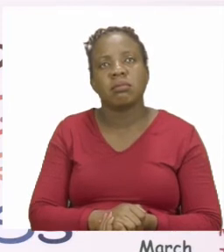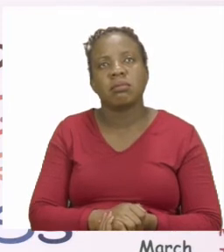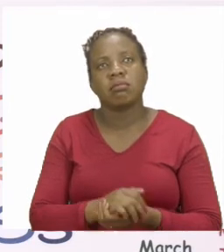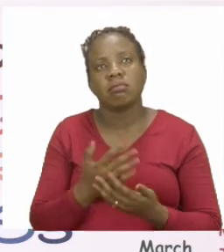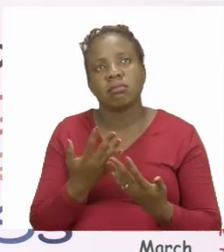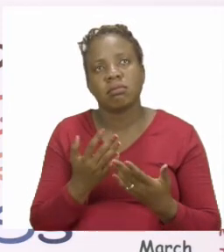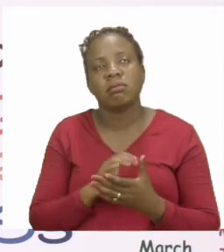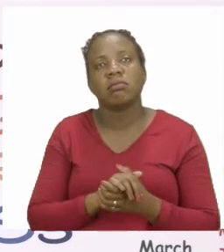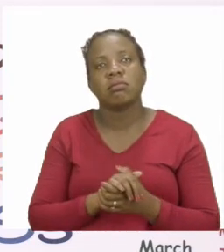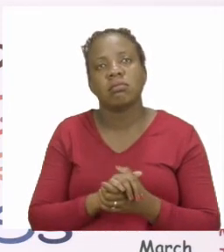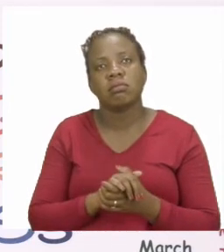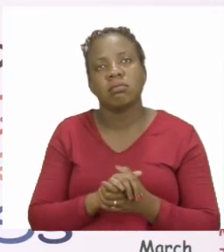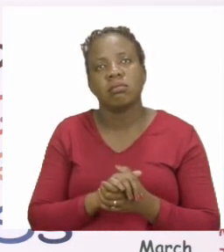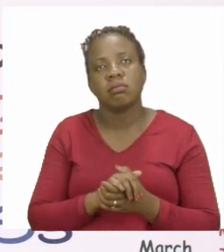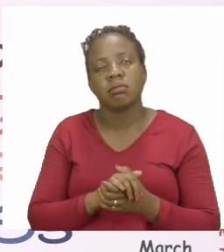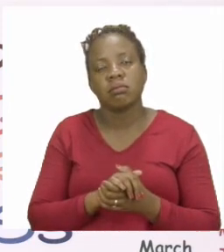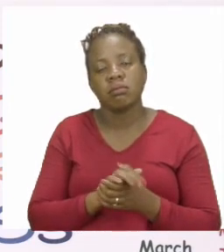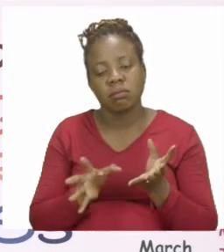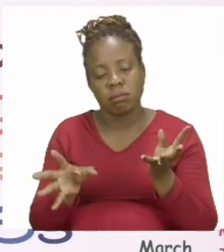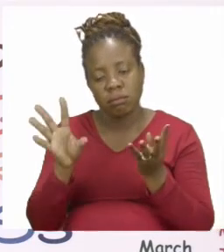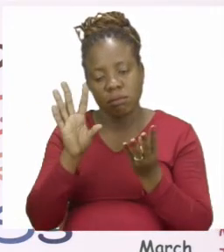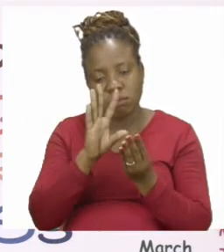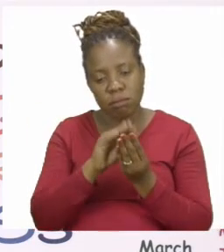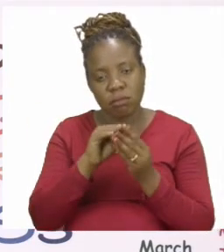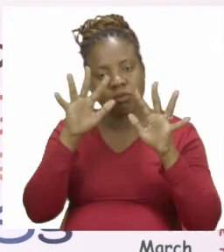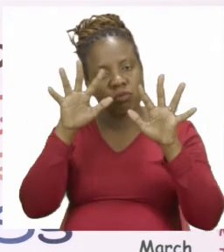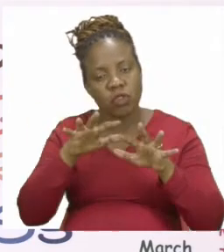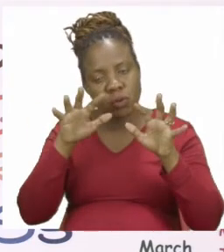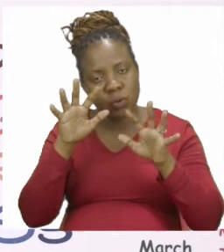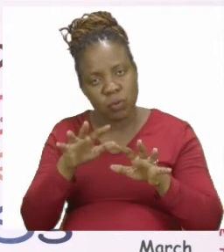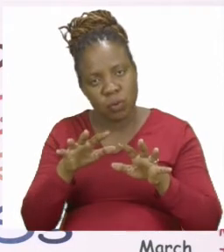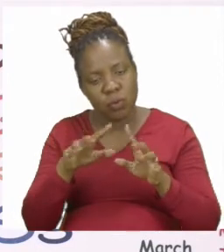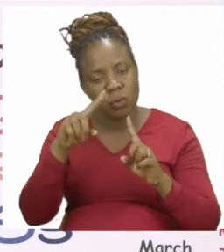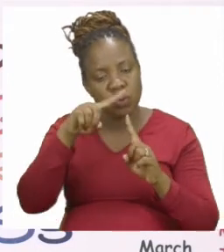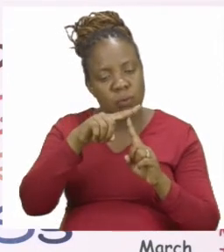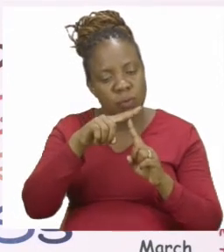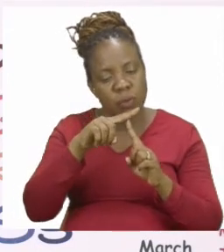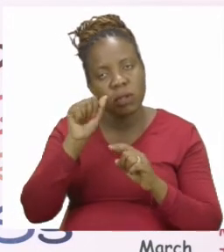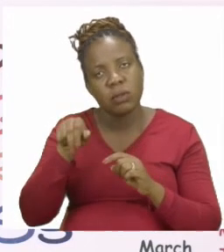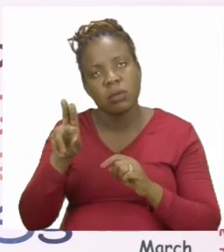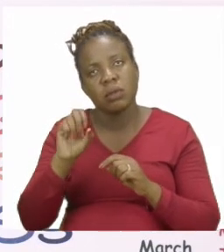girls. The total rainfall for Chumeb and Aus is